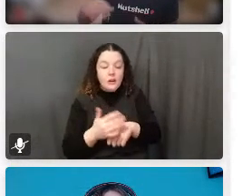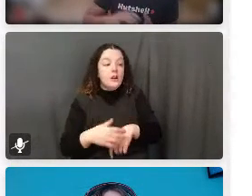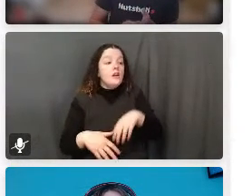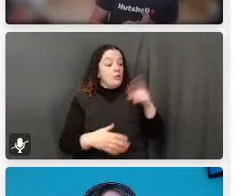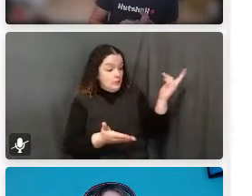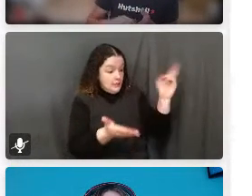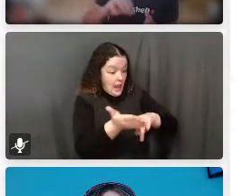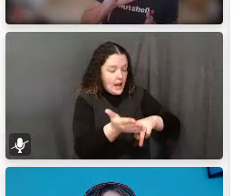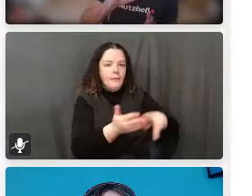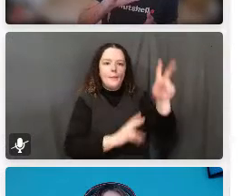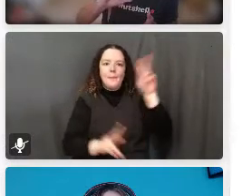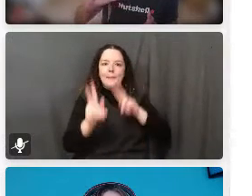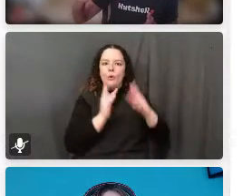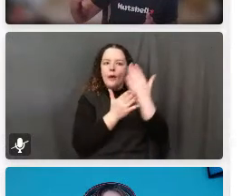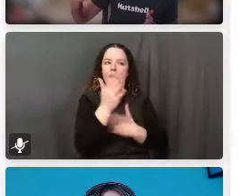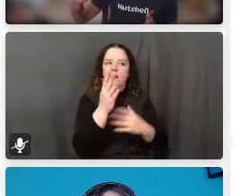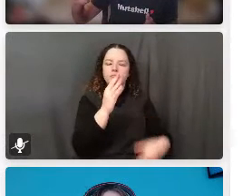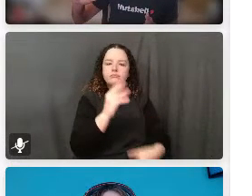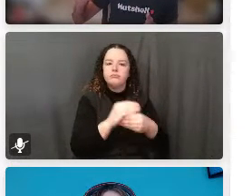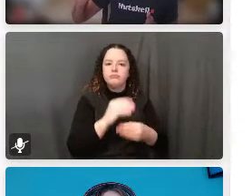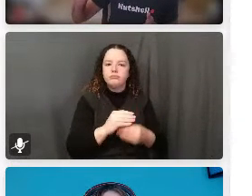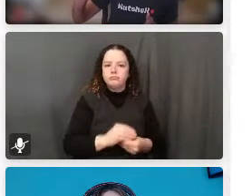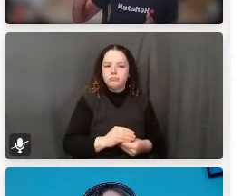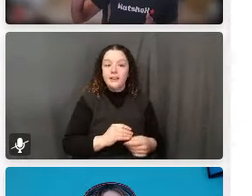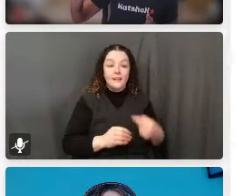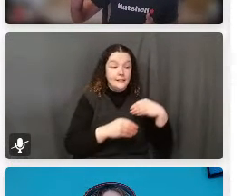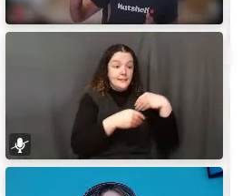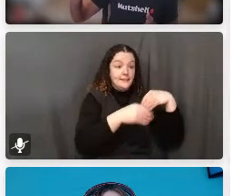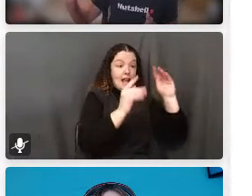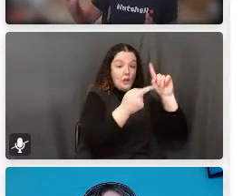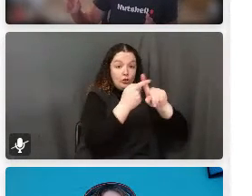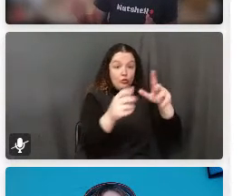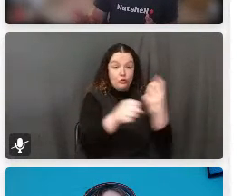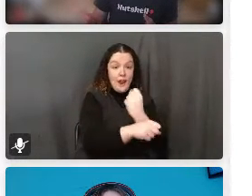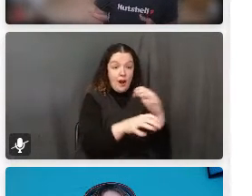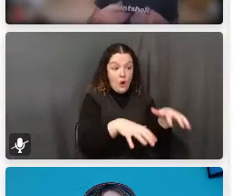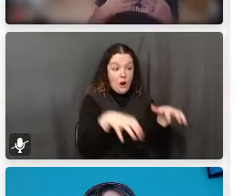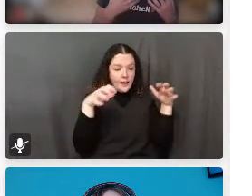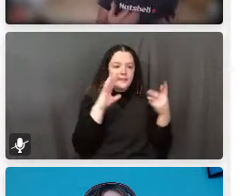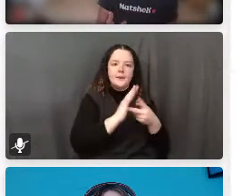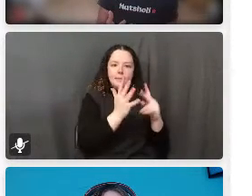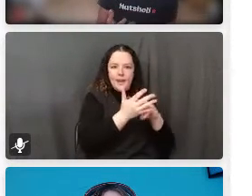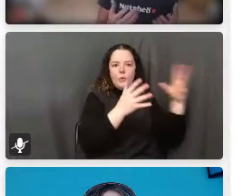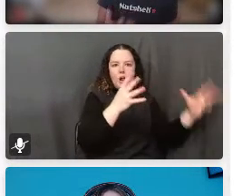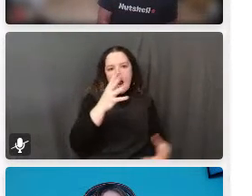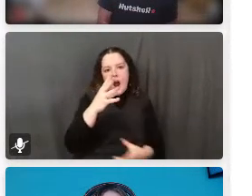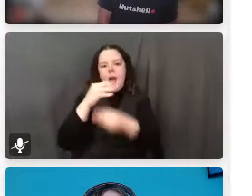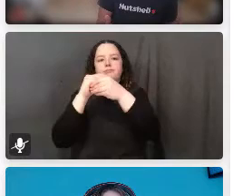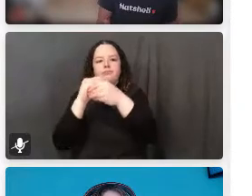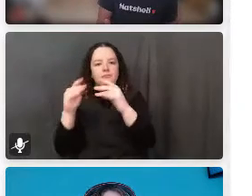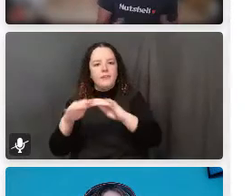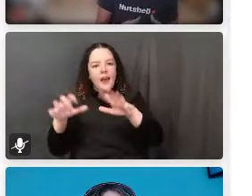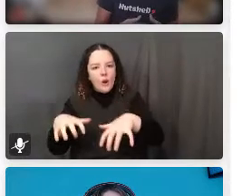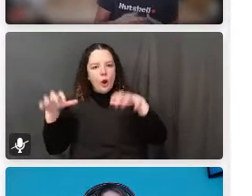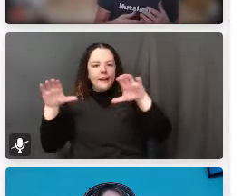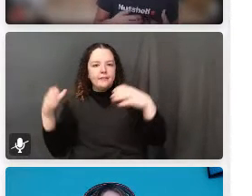Nutshell. It adds a tag that says Sell to Win audience, and that tag triggers them to automatically get added to our Sell to Win newsletter